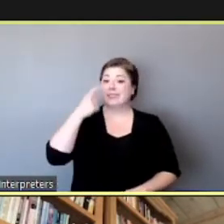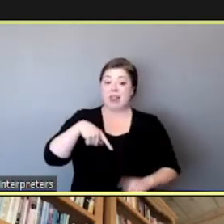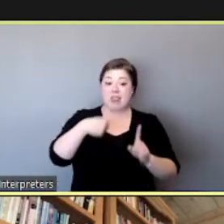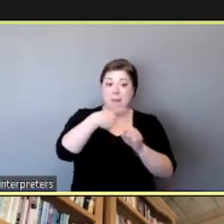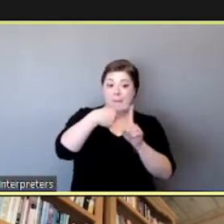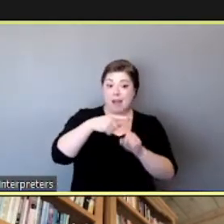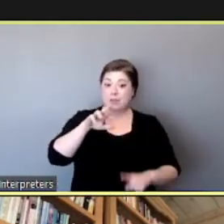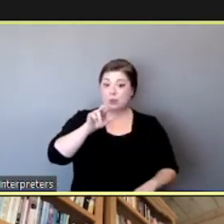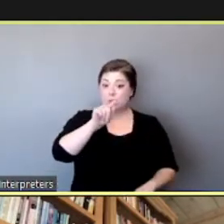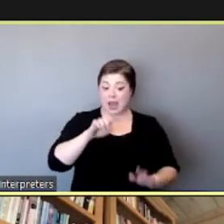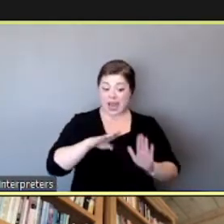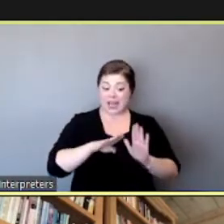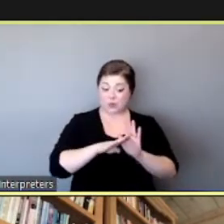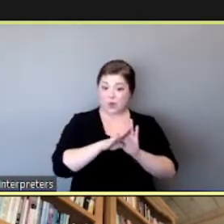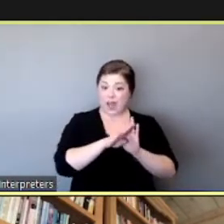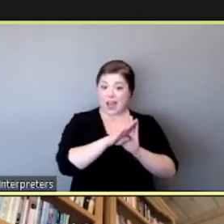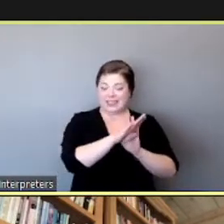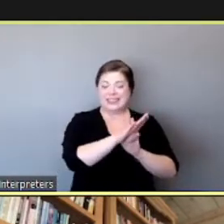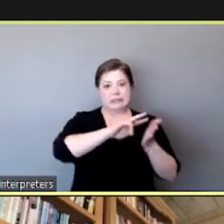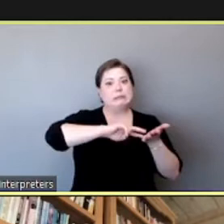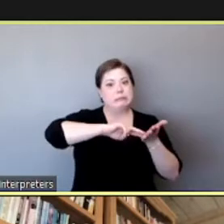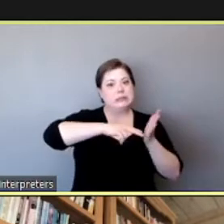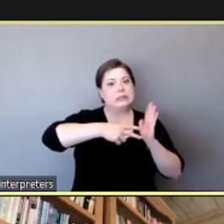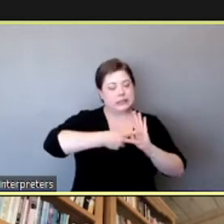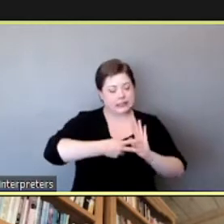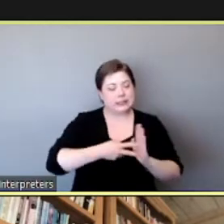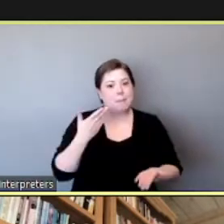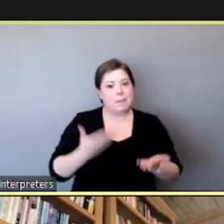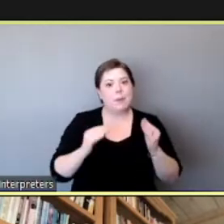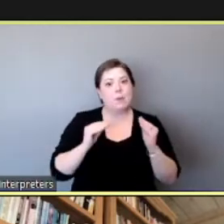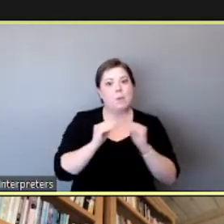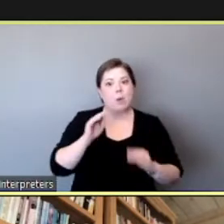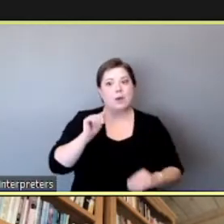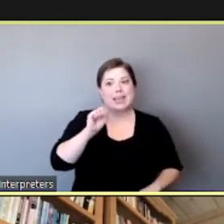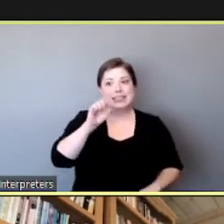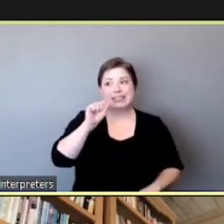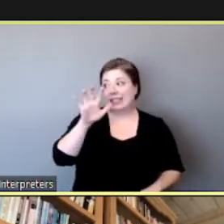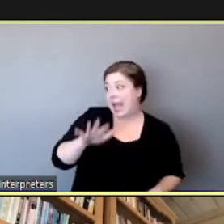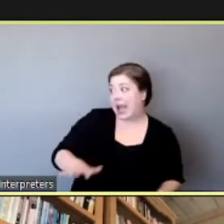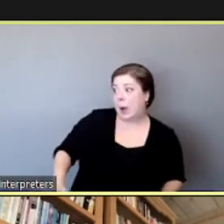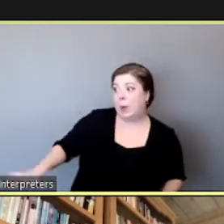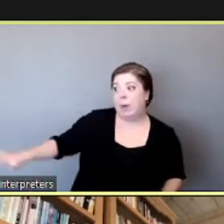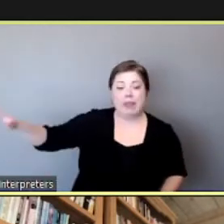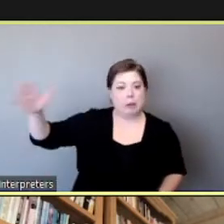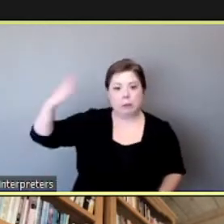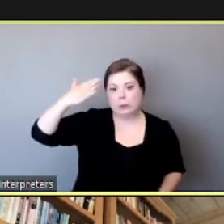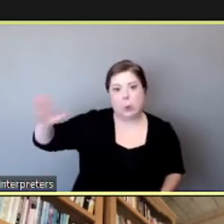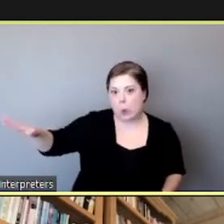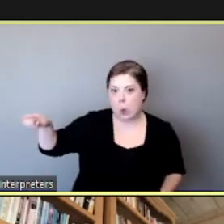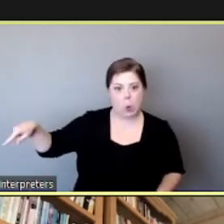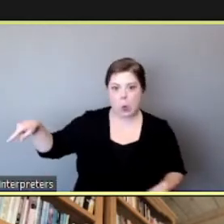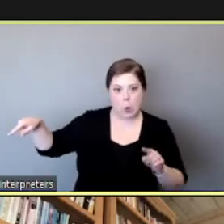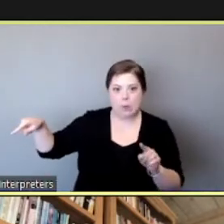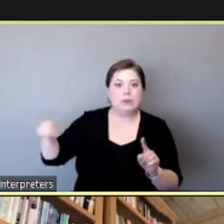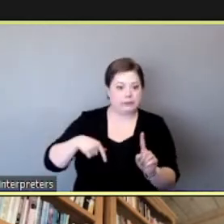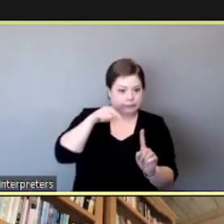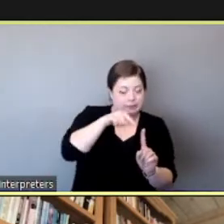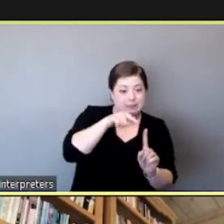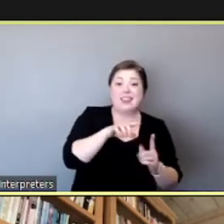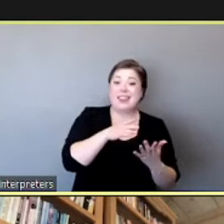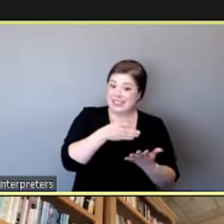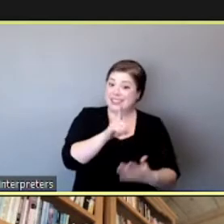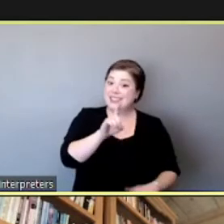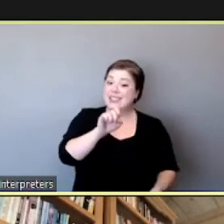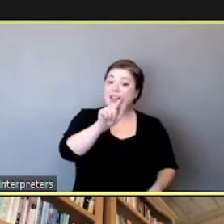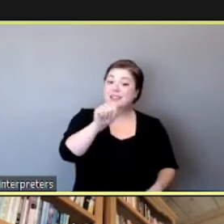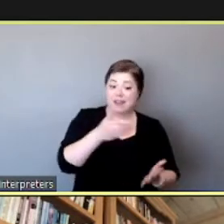it's generally an indication that there may be more cases out there than we know about. And with the Delta variant, that's